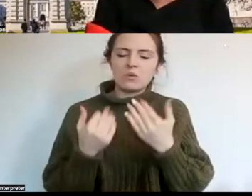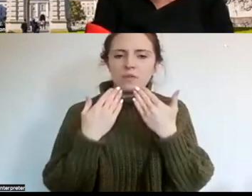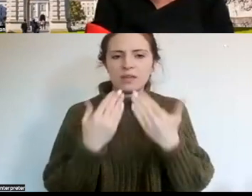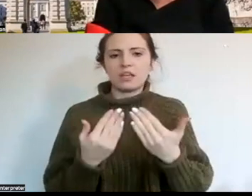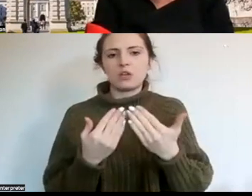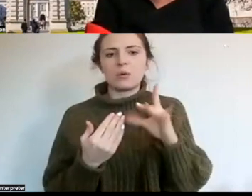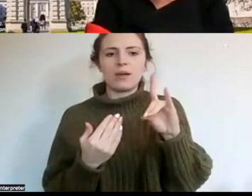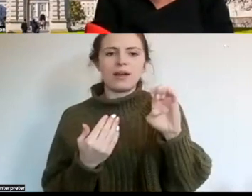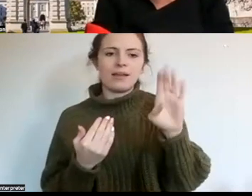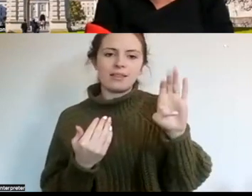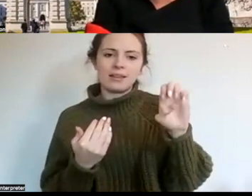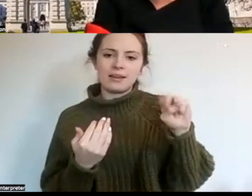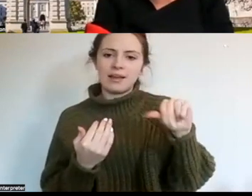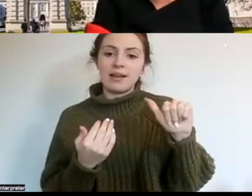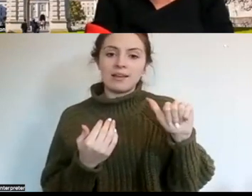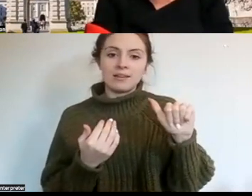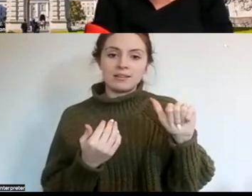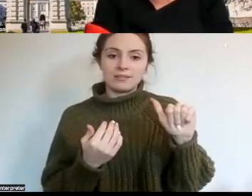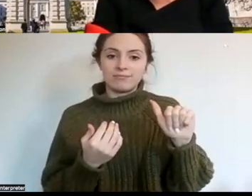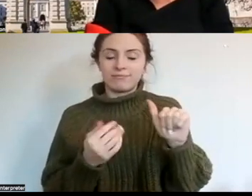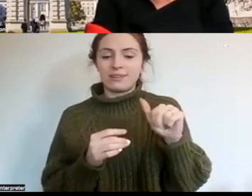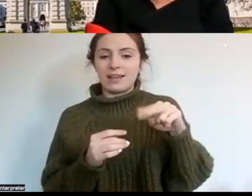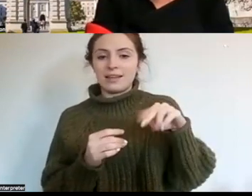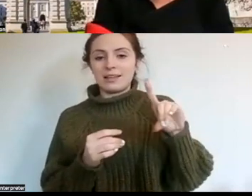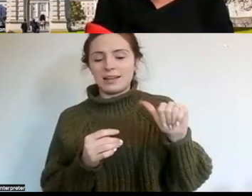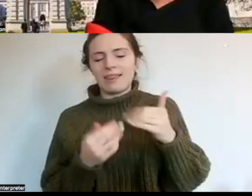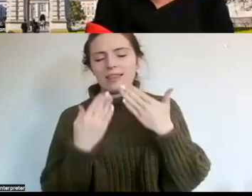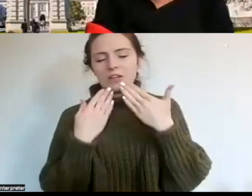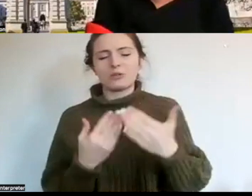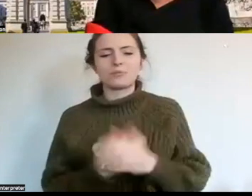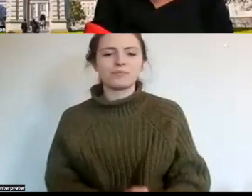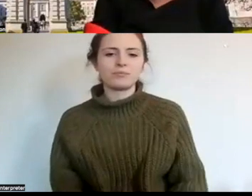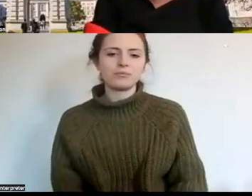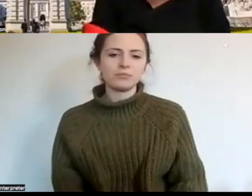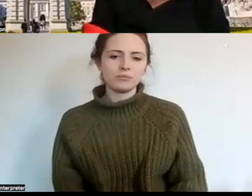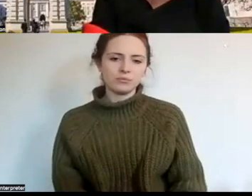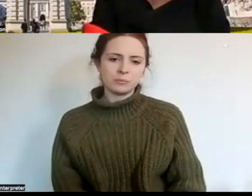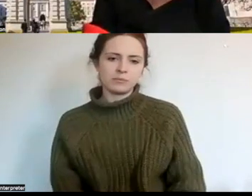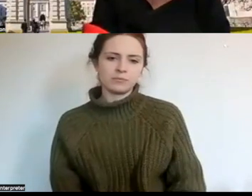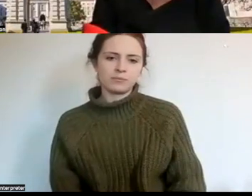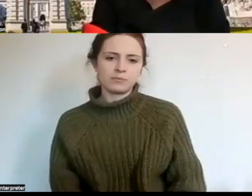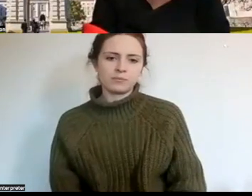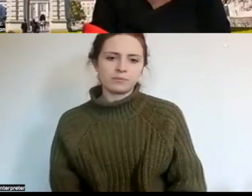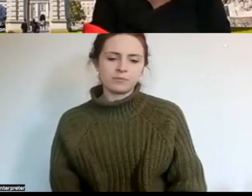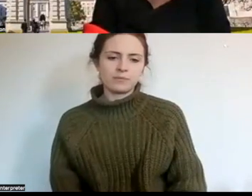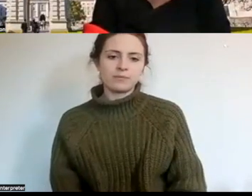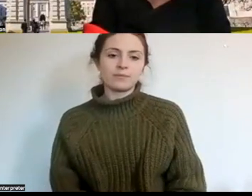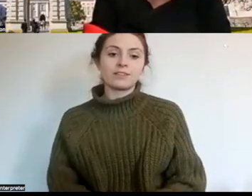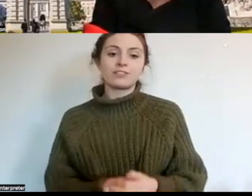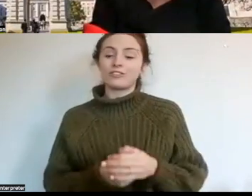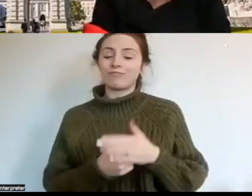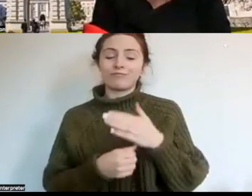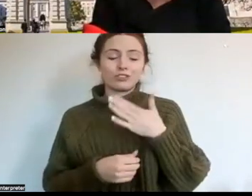Helena as well for the perspectives of the National Federation. Yeah, so it just leaves me to say thanks